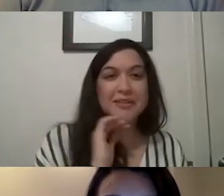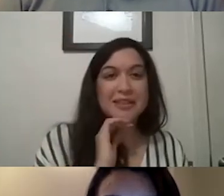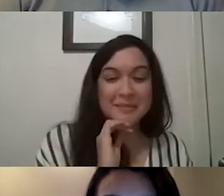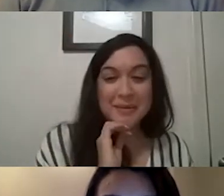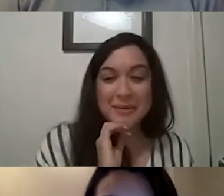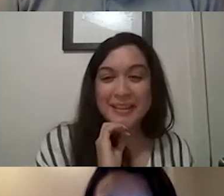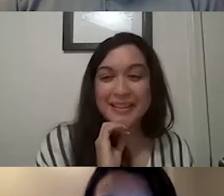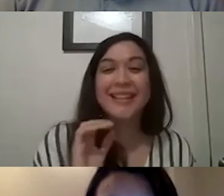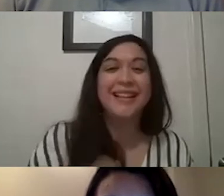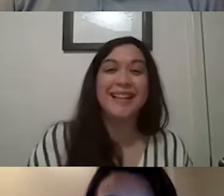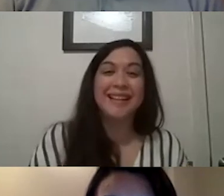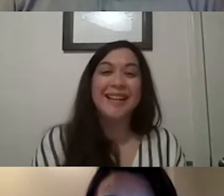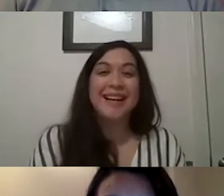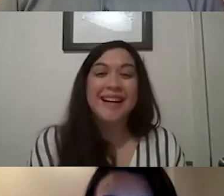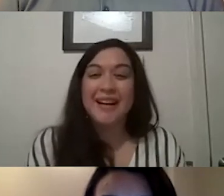I'll say something real quick.